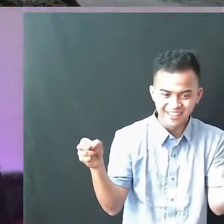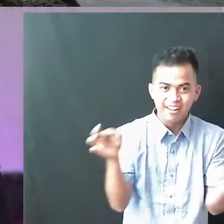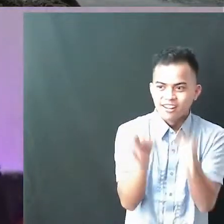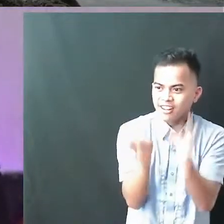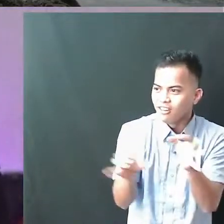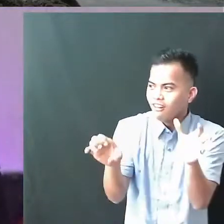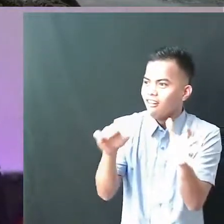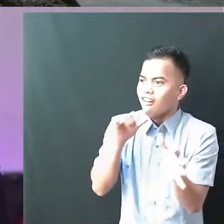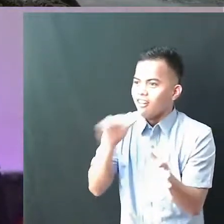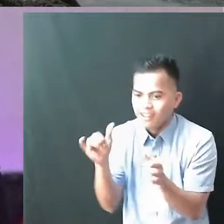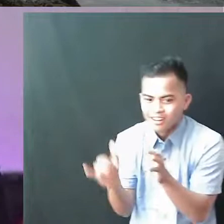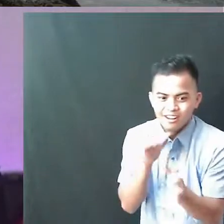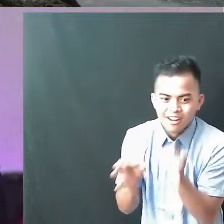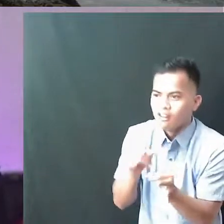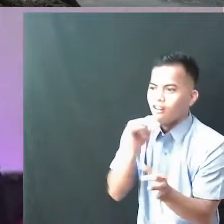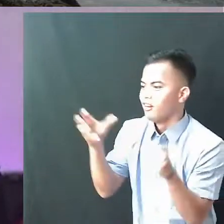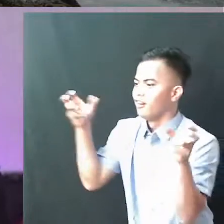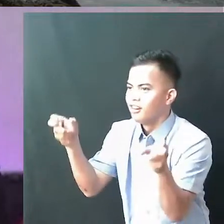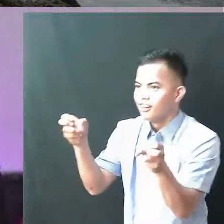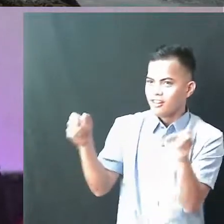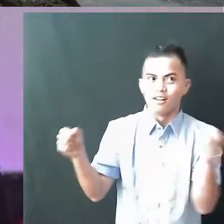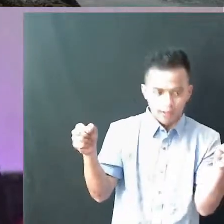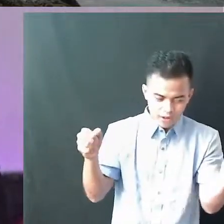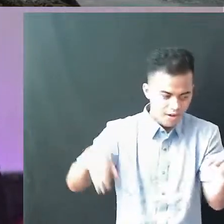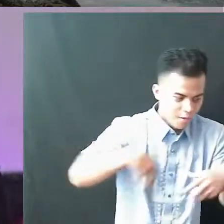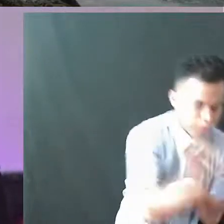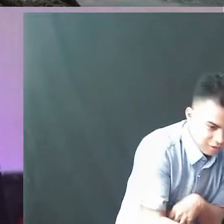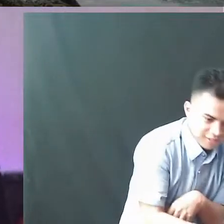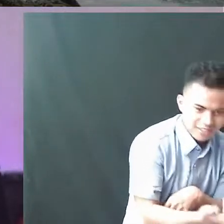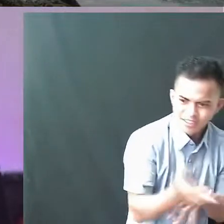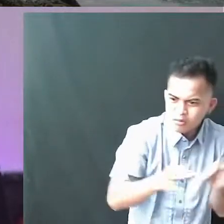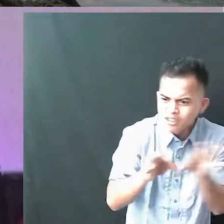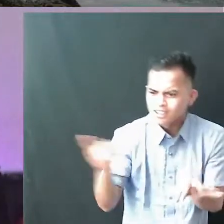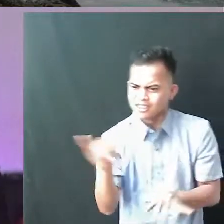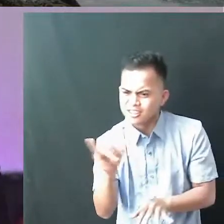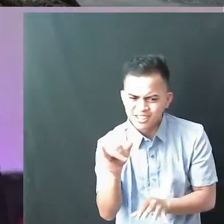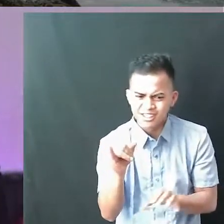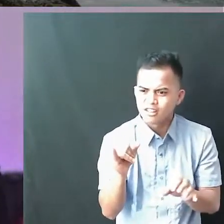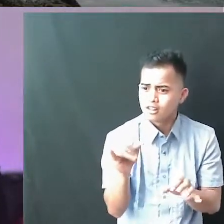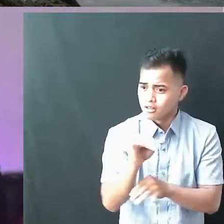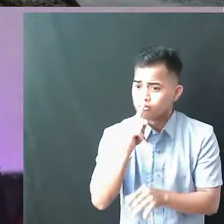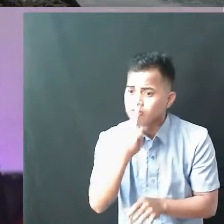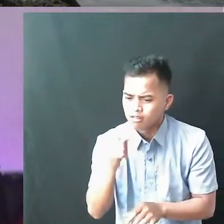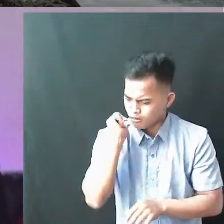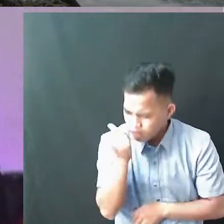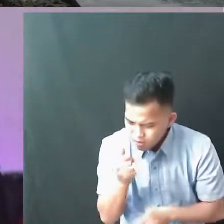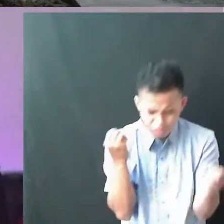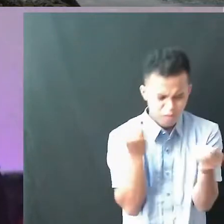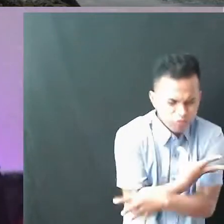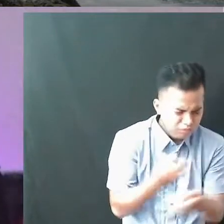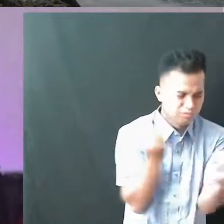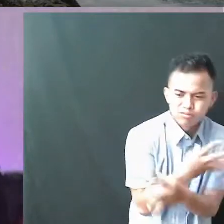down. I challenge today. Every day there is some danger waiting for you as believers